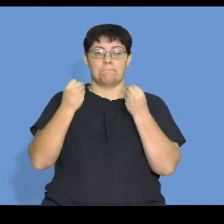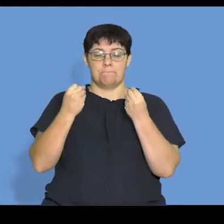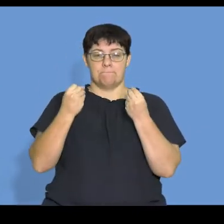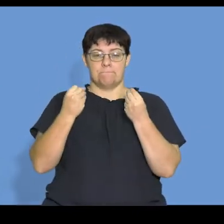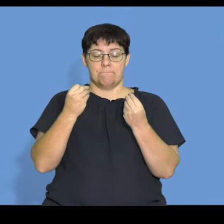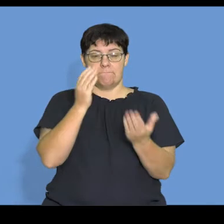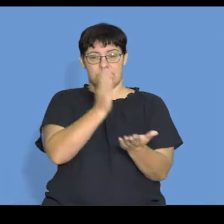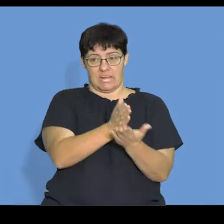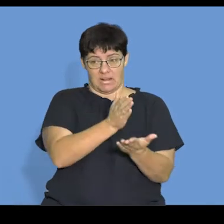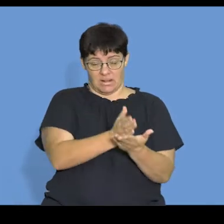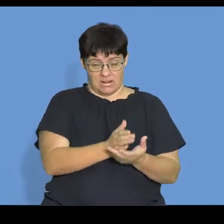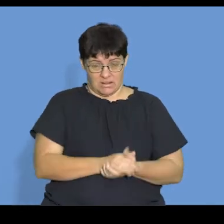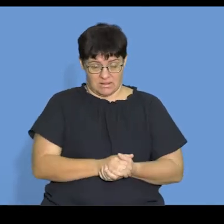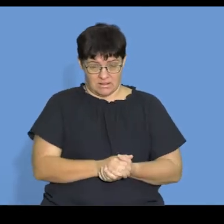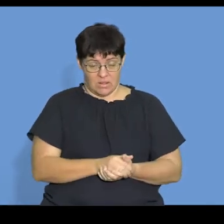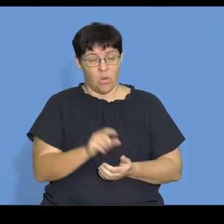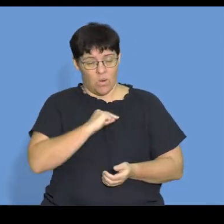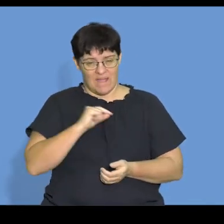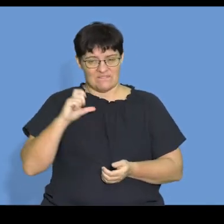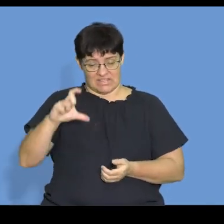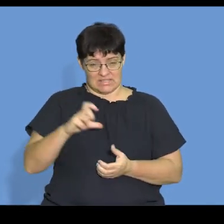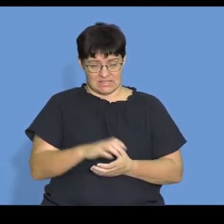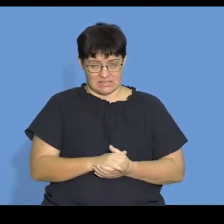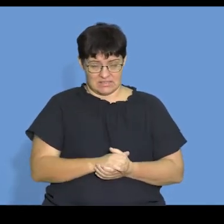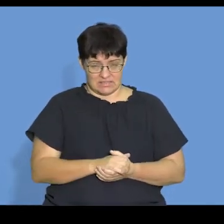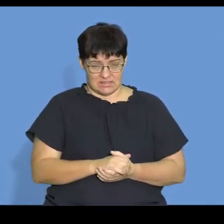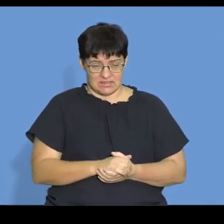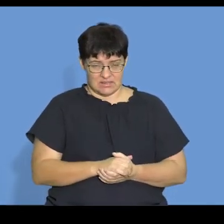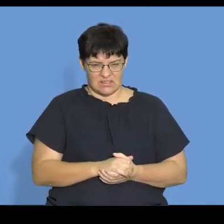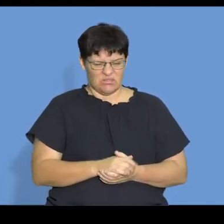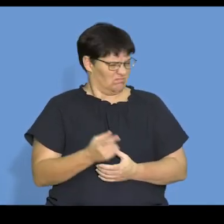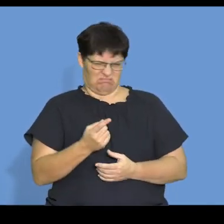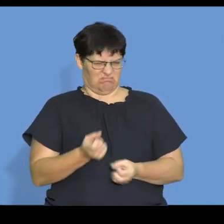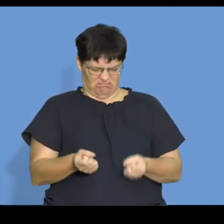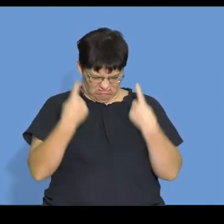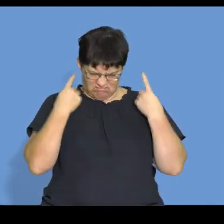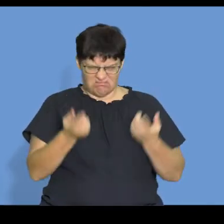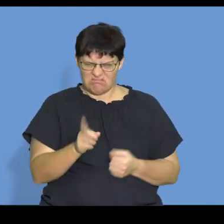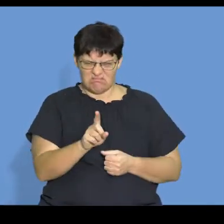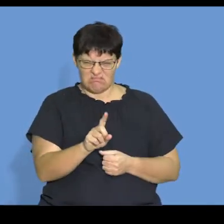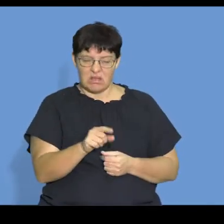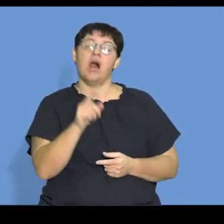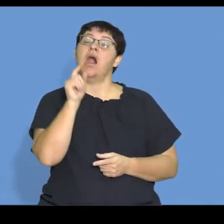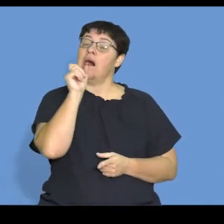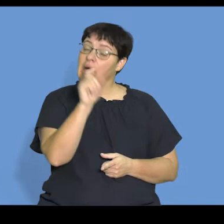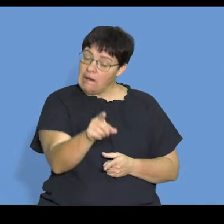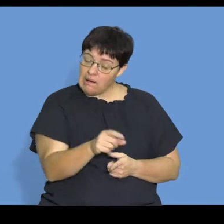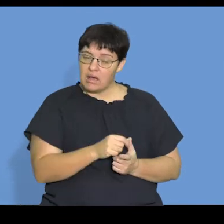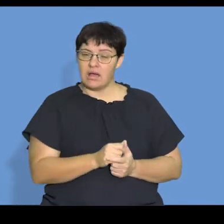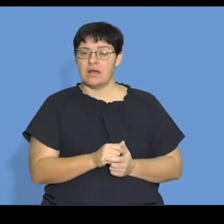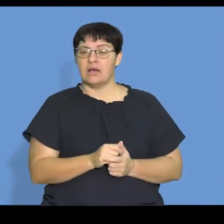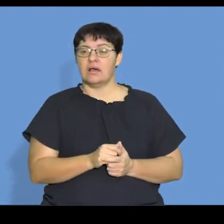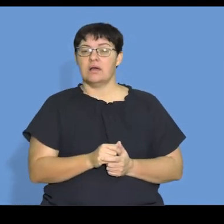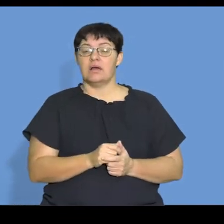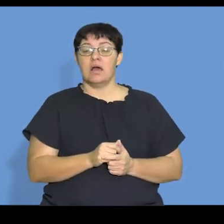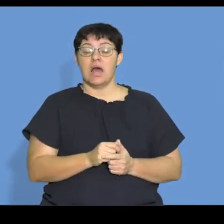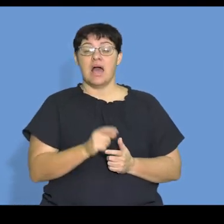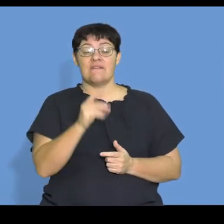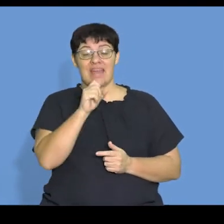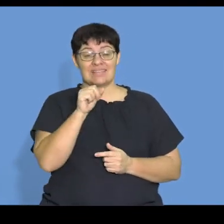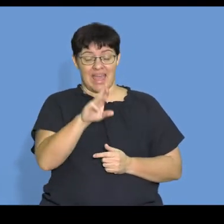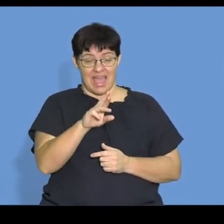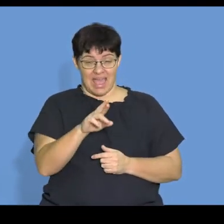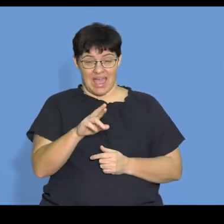term. Maybe let me repeat that so you can take it down. The bigger factor always takes